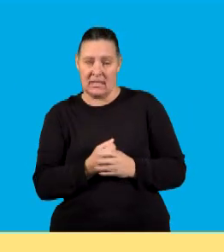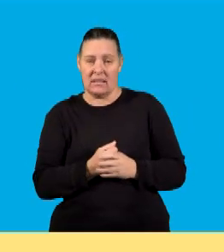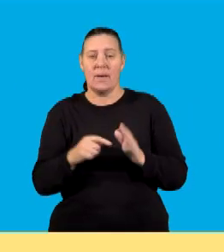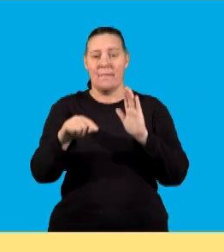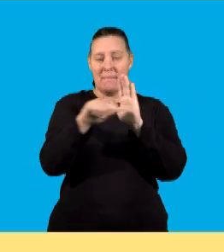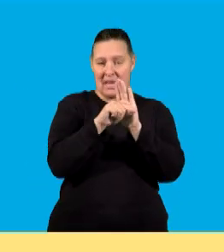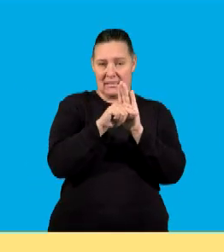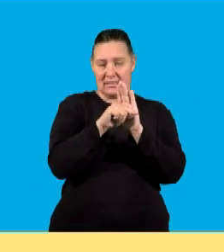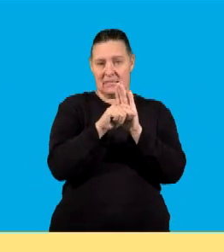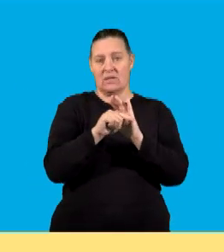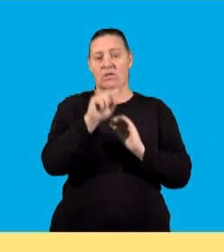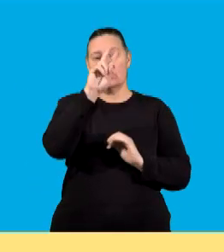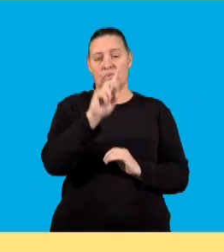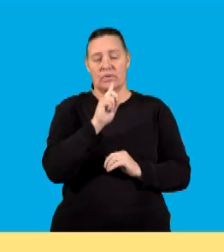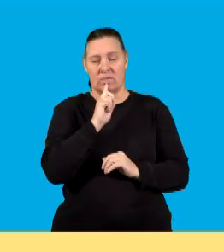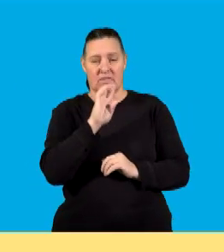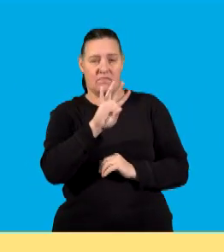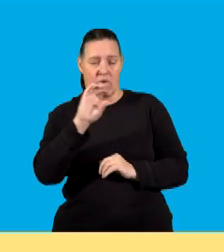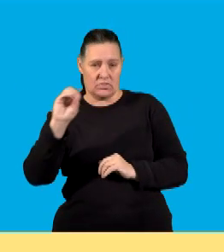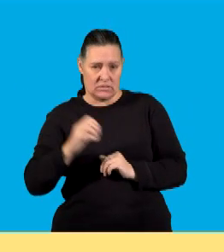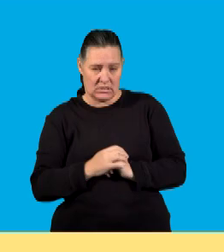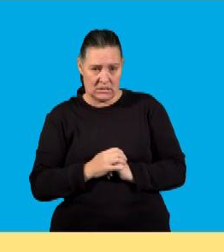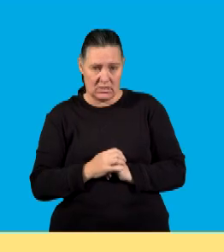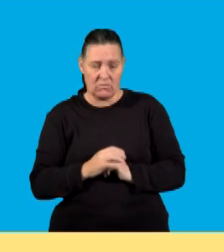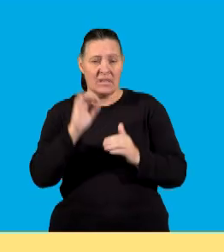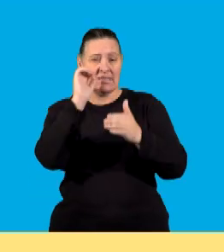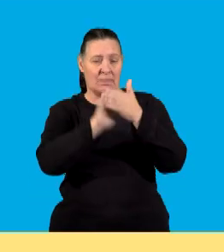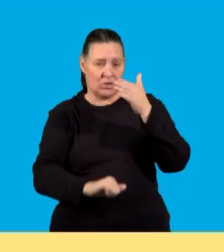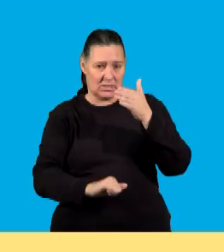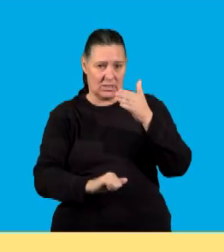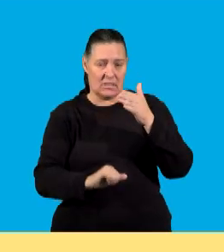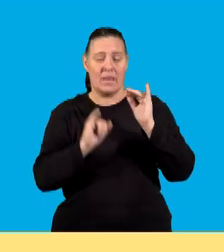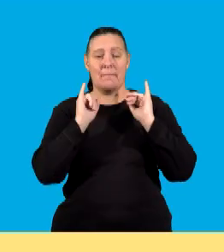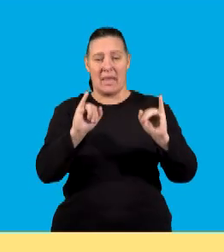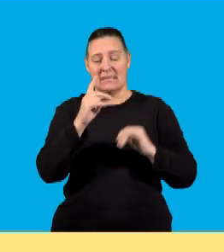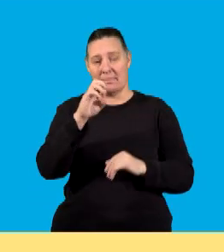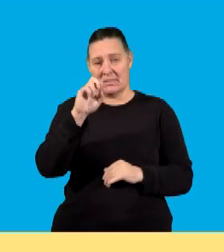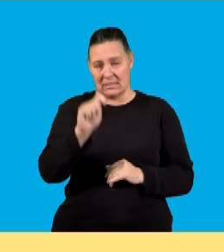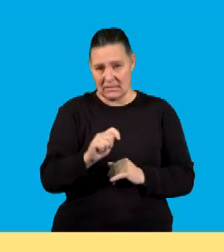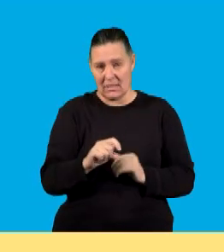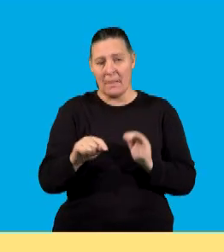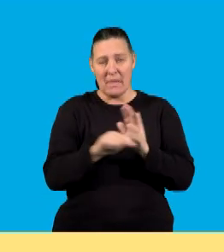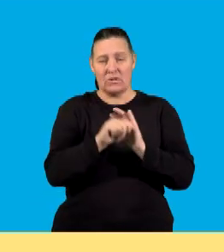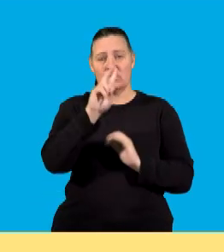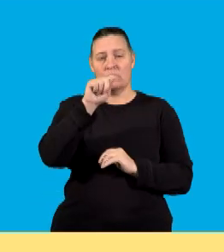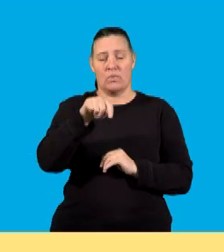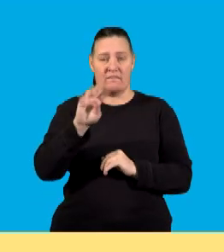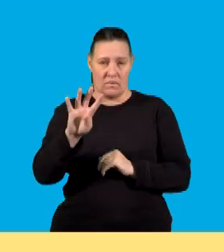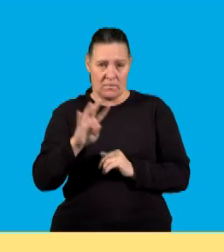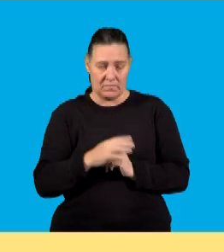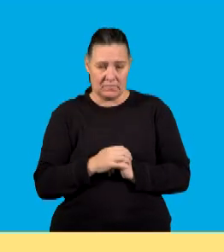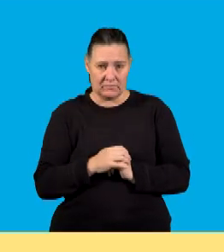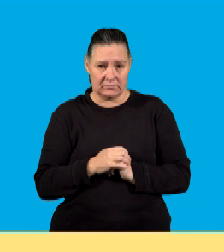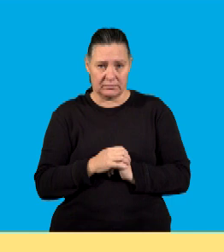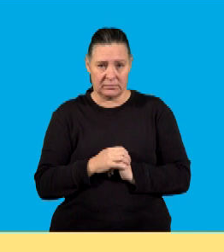say minus 2,400. We are subtracting bad debts, minus 2.4.